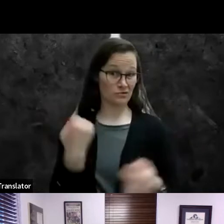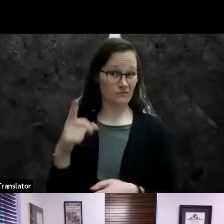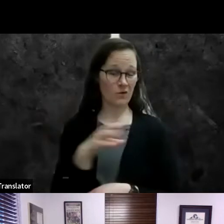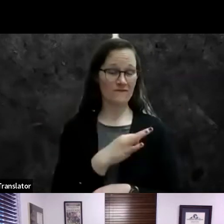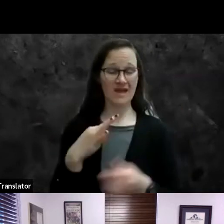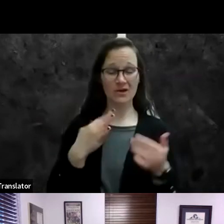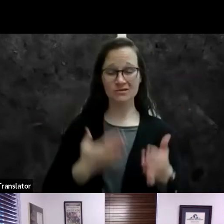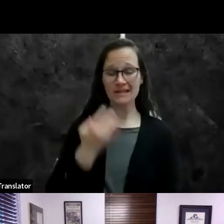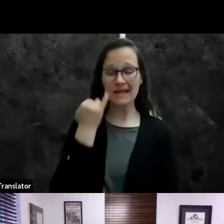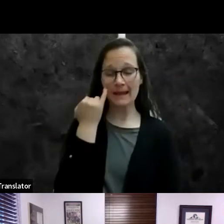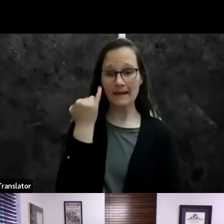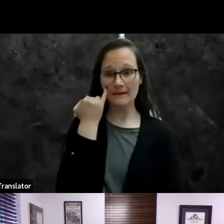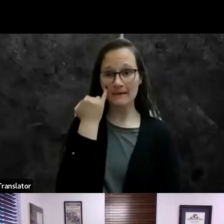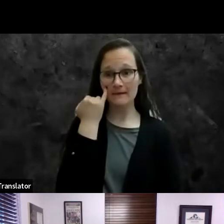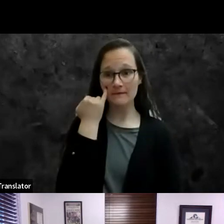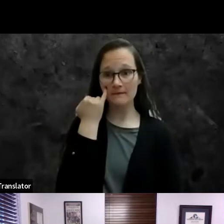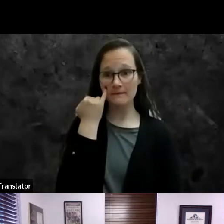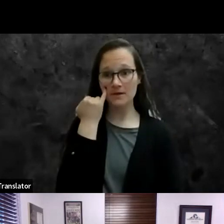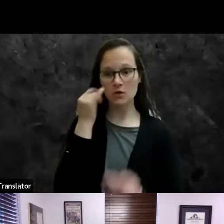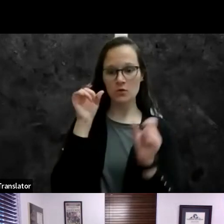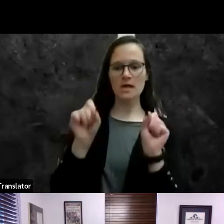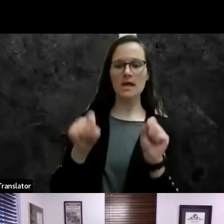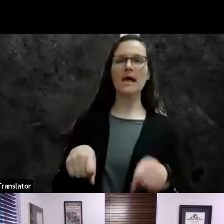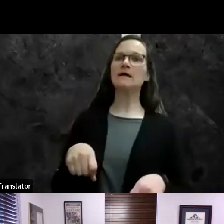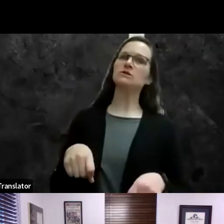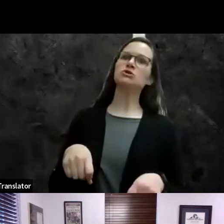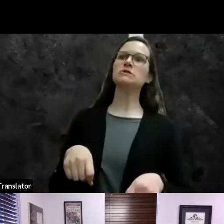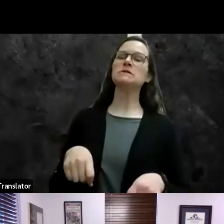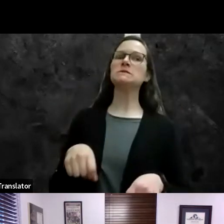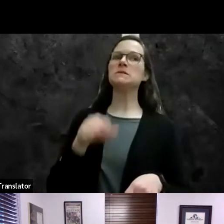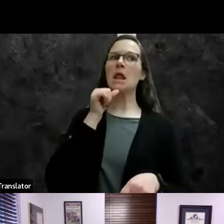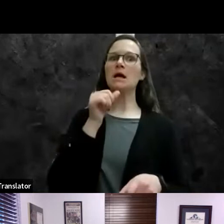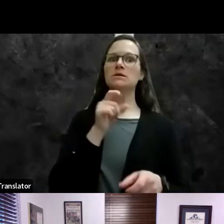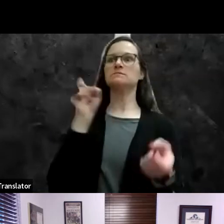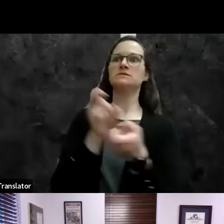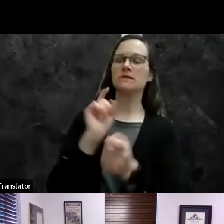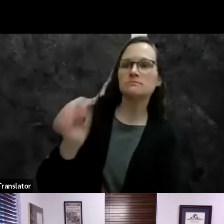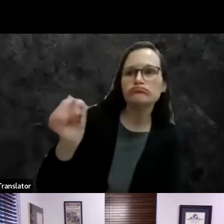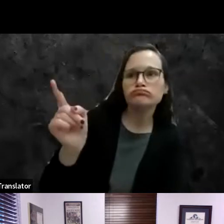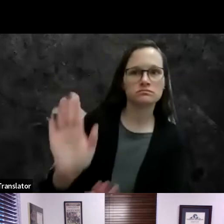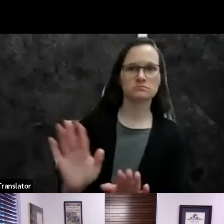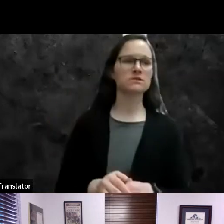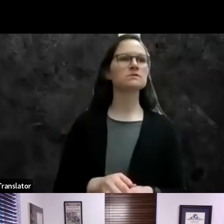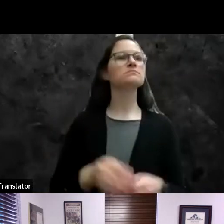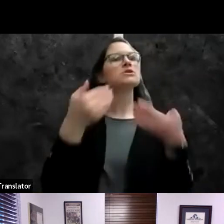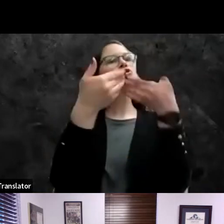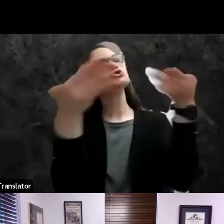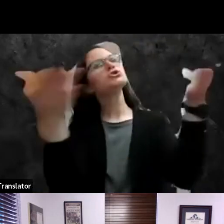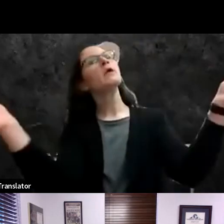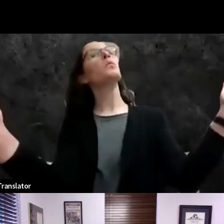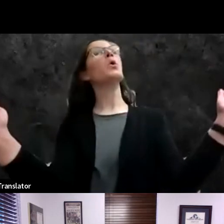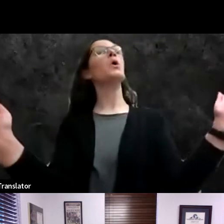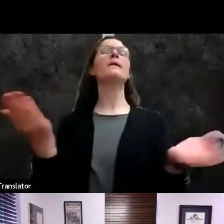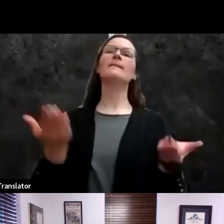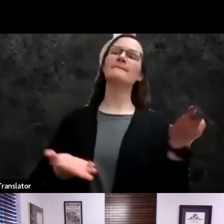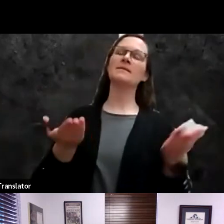that if there is a way to discreetly point out to the student that they need to get their mask to cover their nose or to cover their mouth,